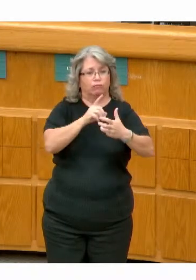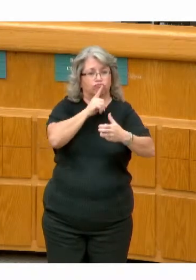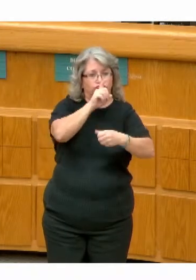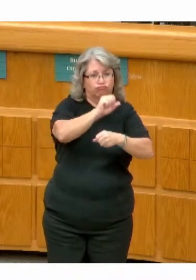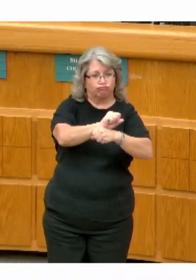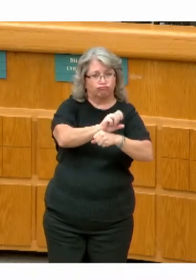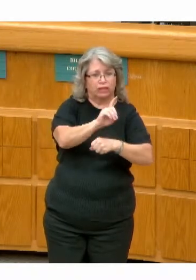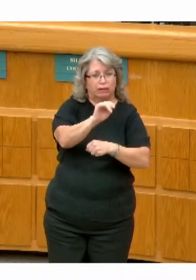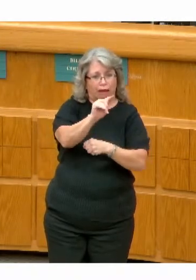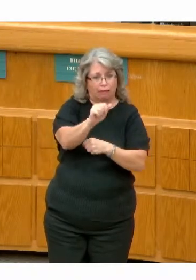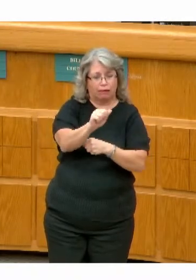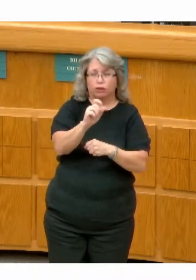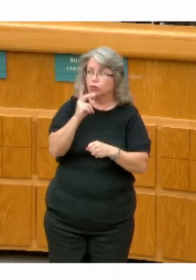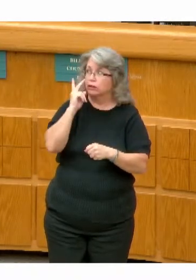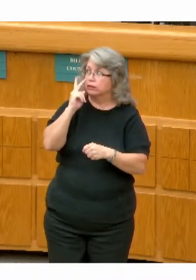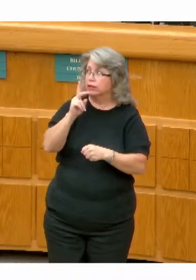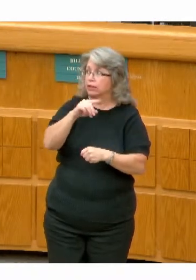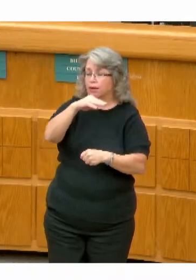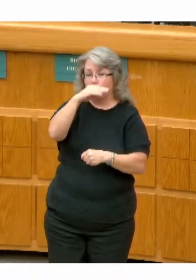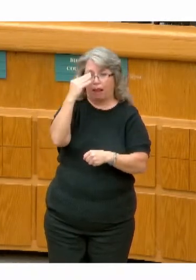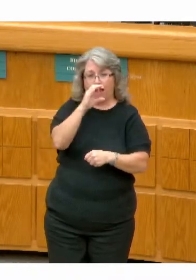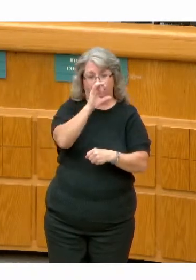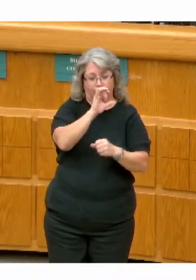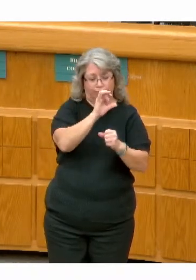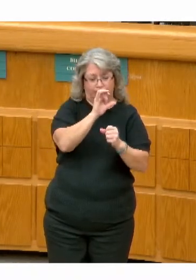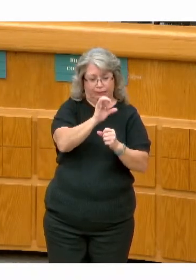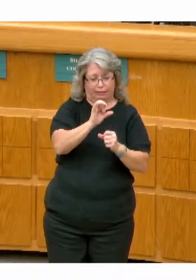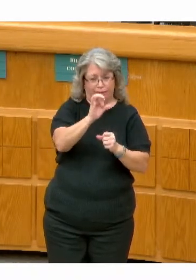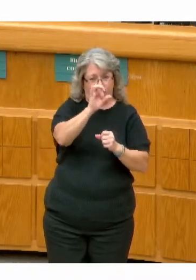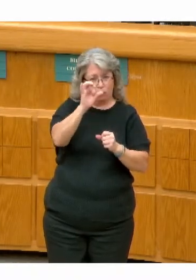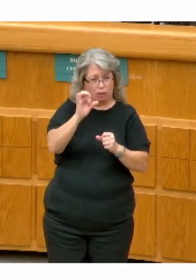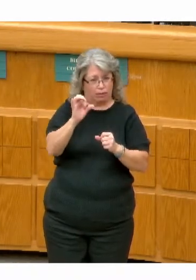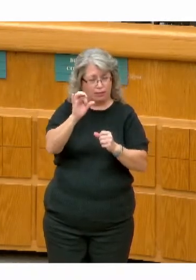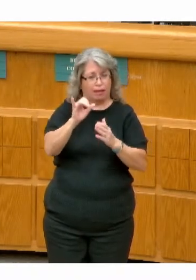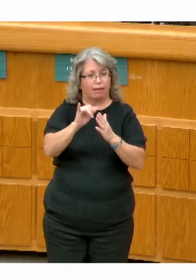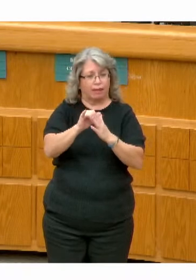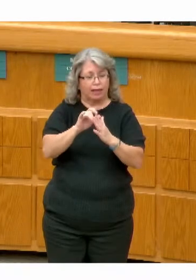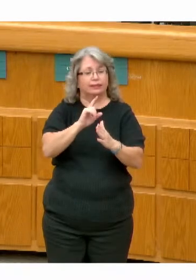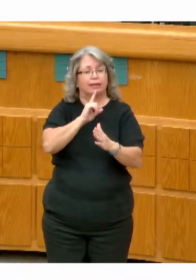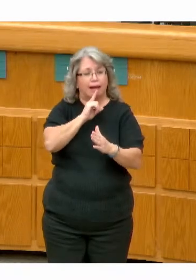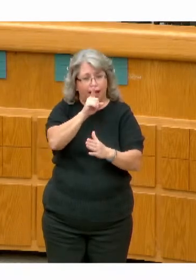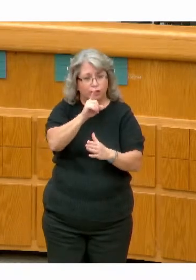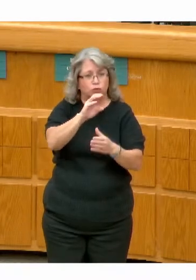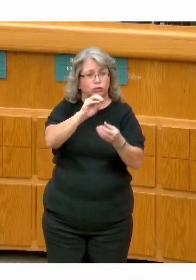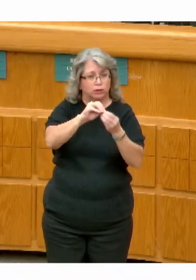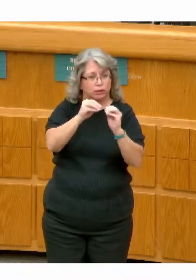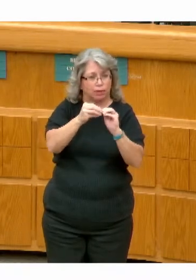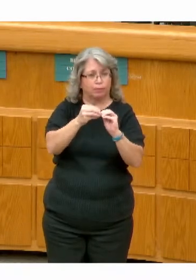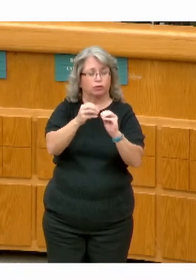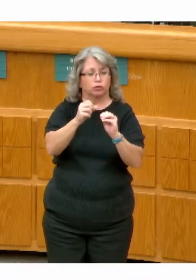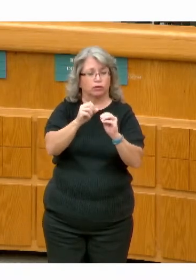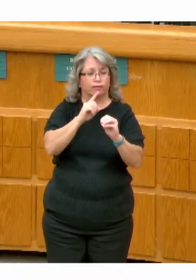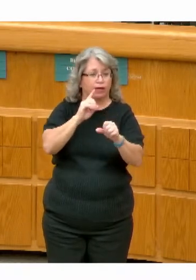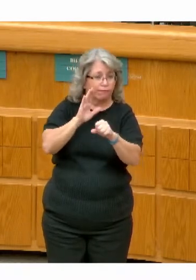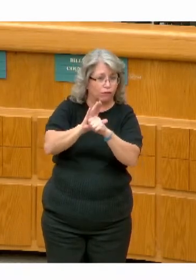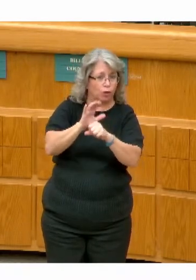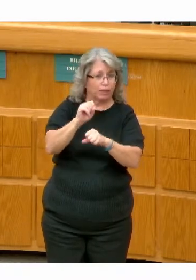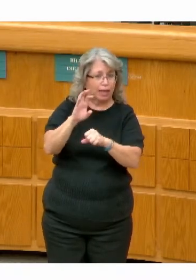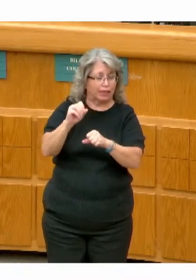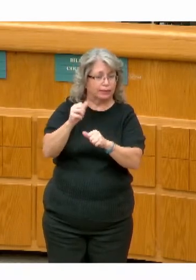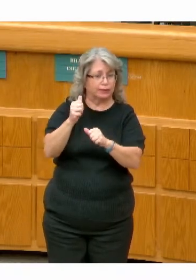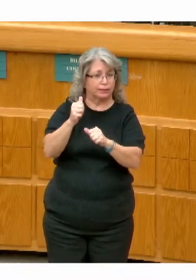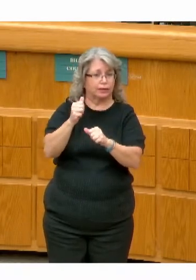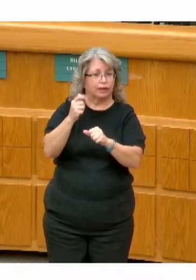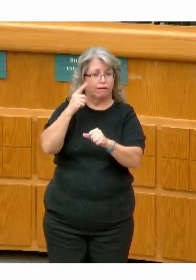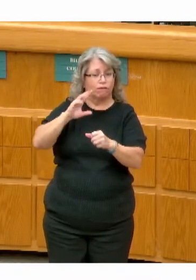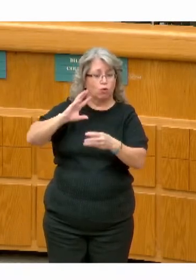Omicron curve here. The black data points are the actual number of new confirmed cases per day in the coastal bend throughout the